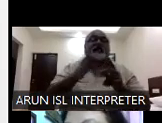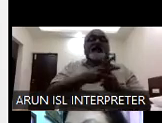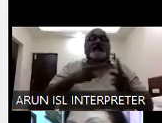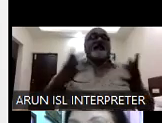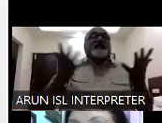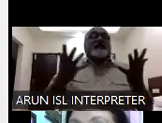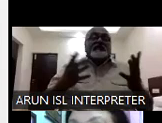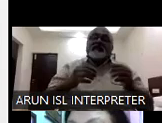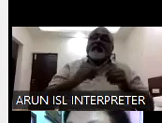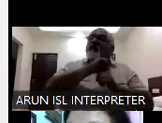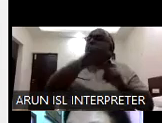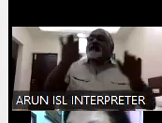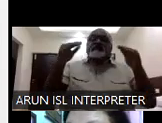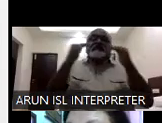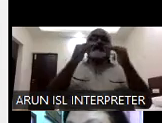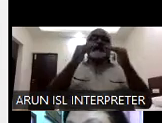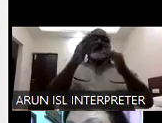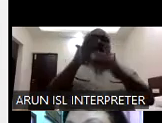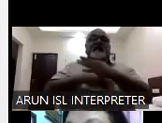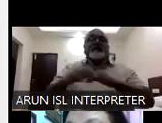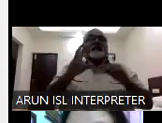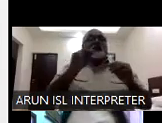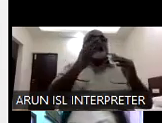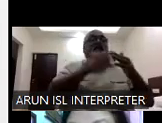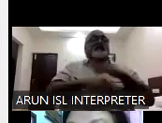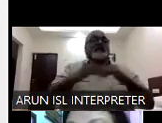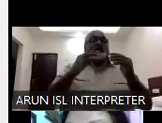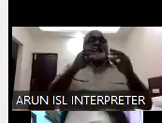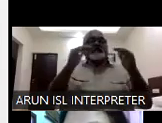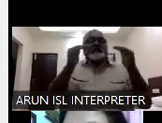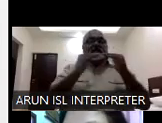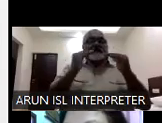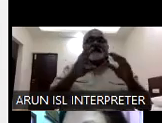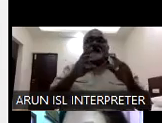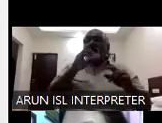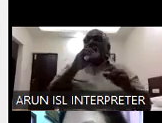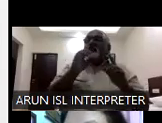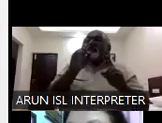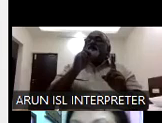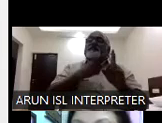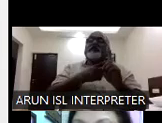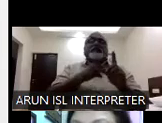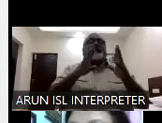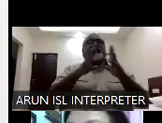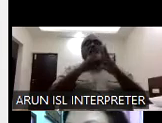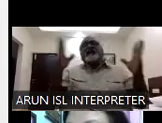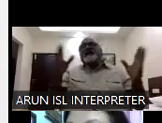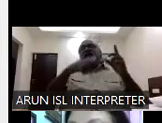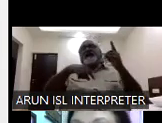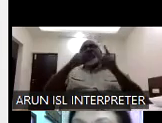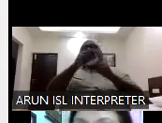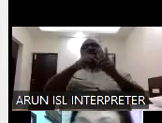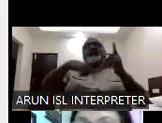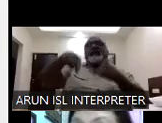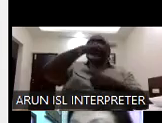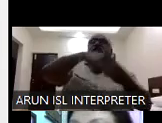transportation. Because that is the first fundamental problem of people with disability. They're not able to go from one place to the other. So our transportation system